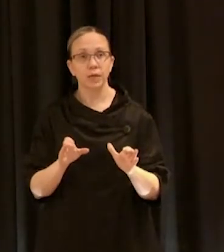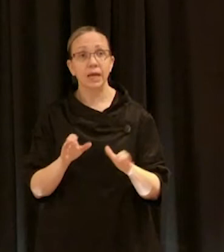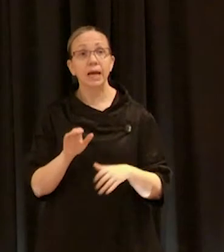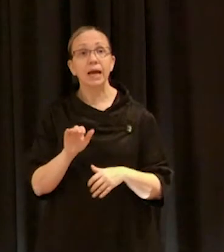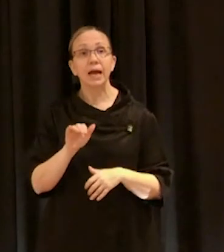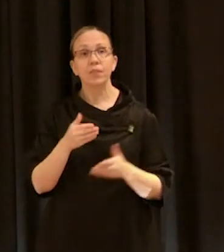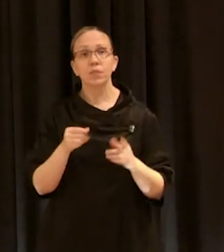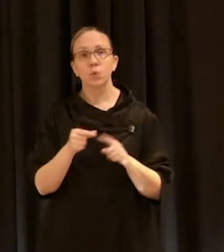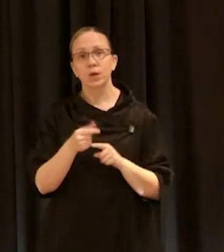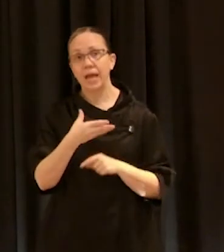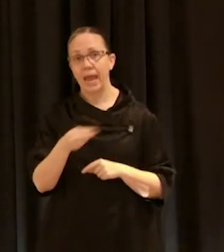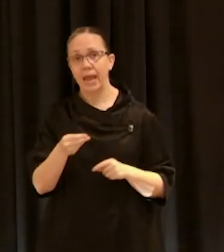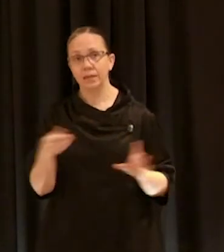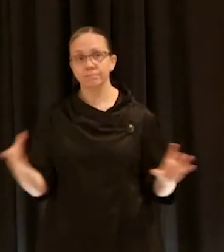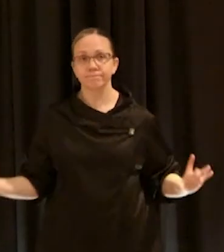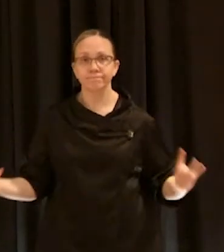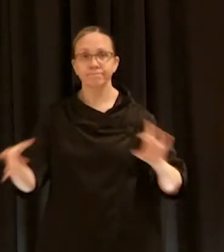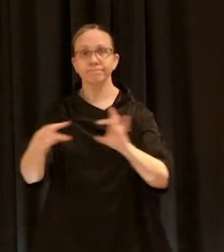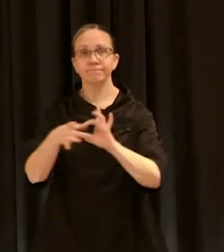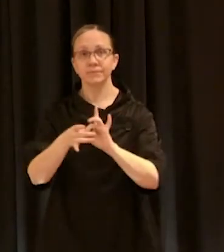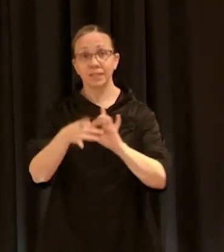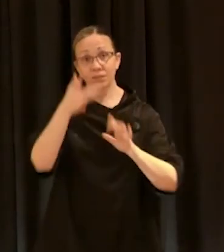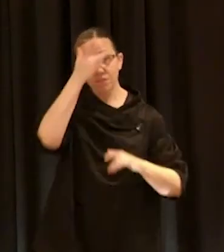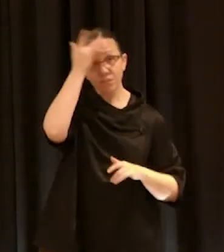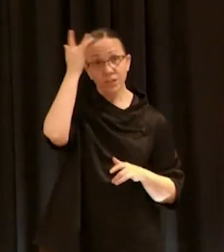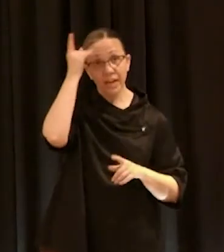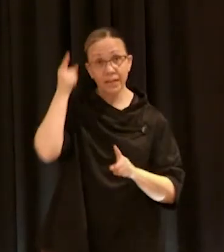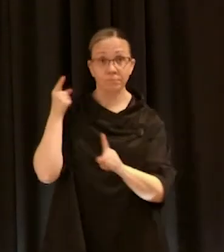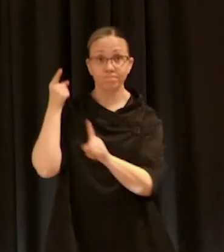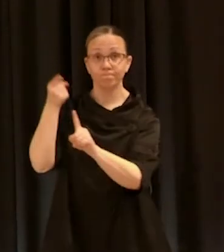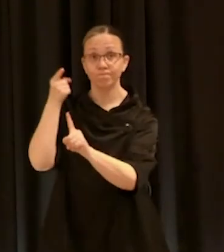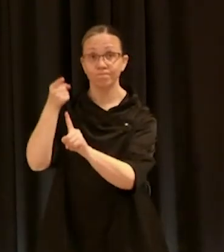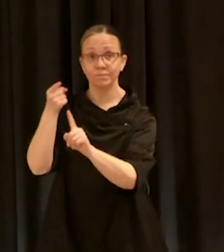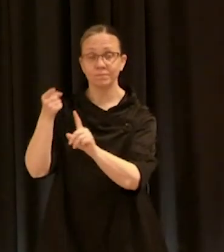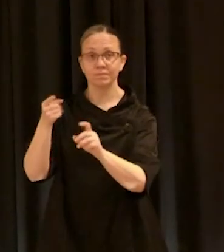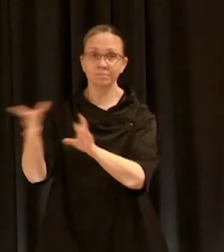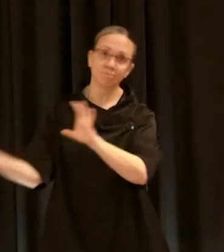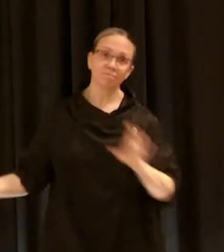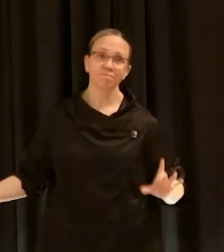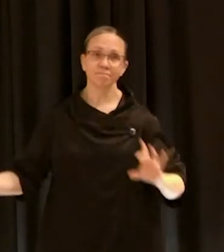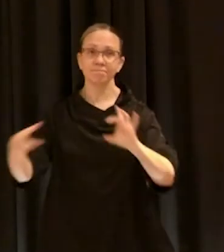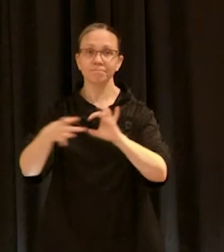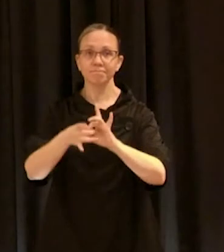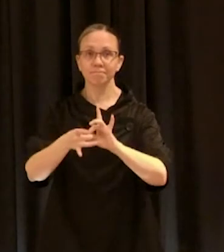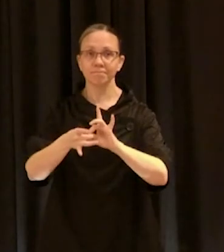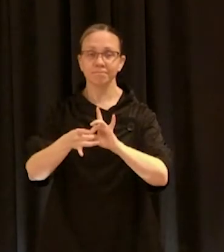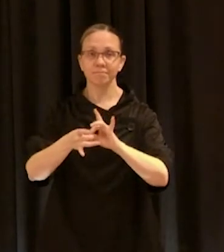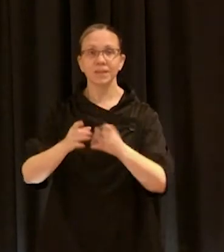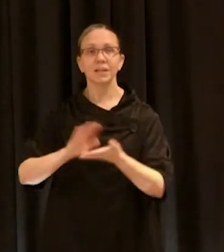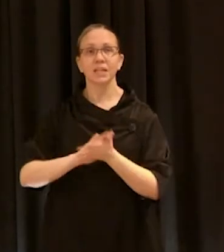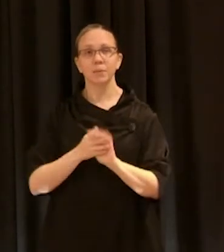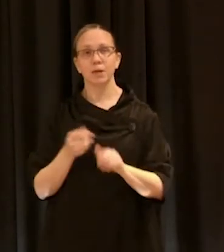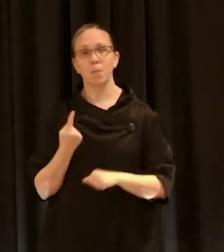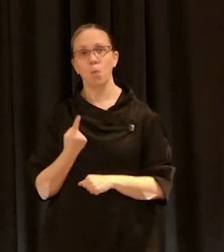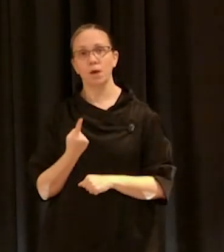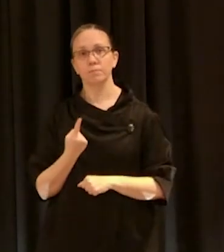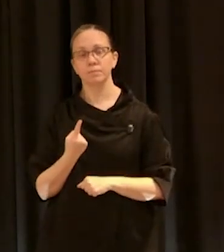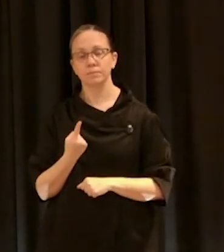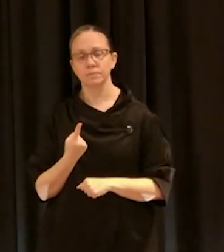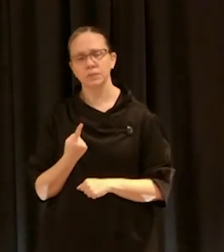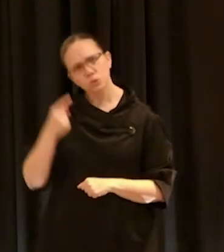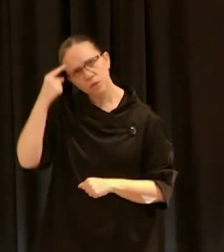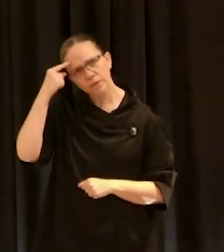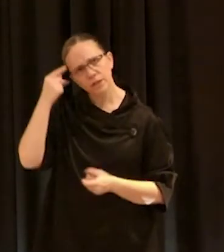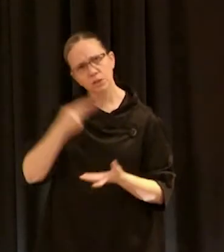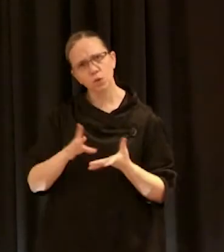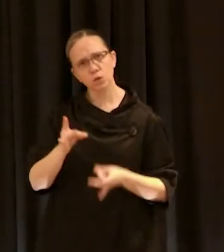conjunction and ties forgetting and reaching together and makes the two one. And here's what I